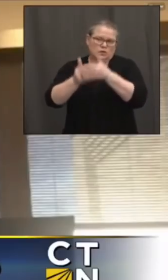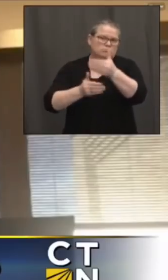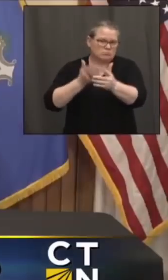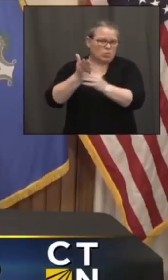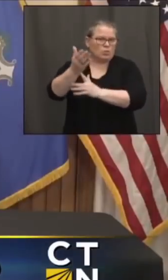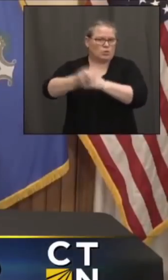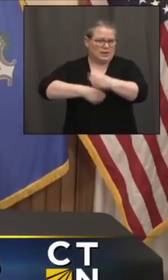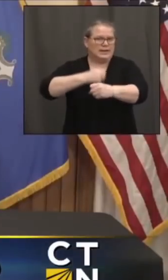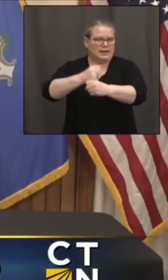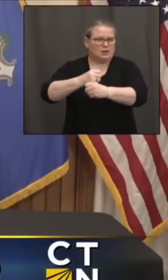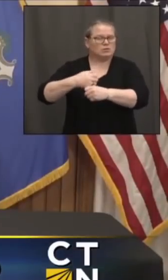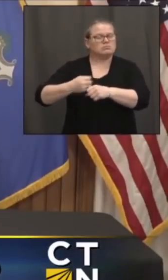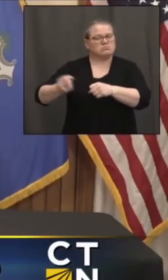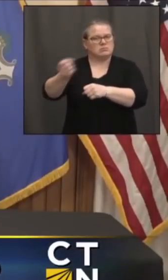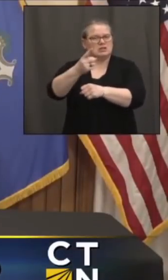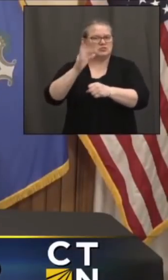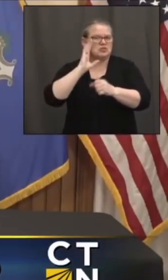year.